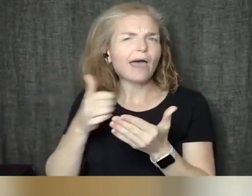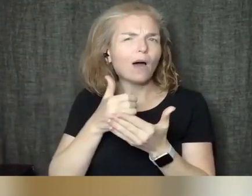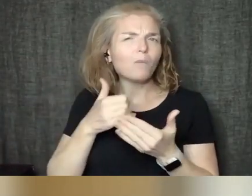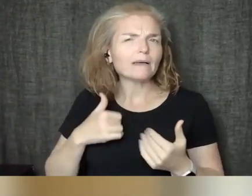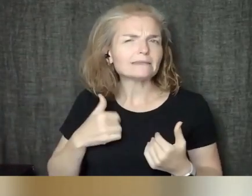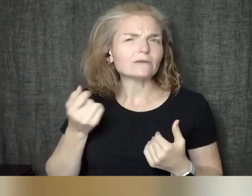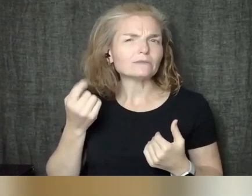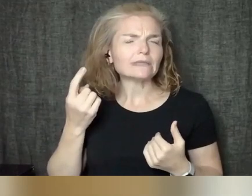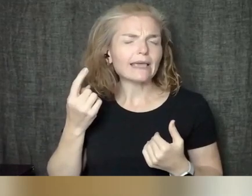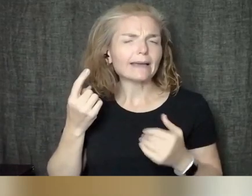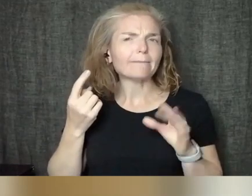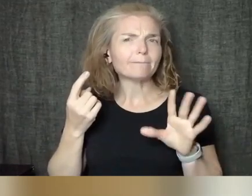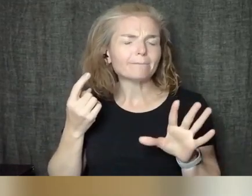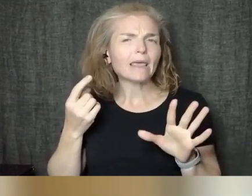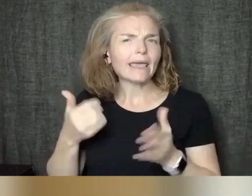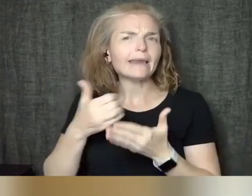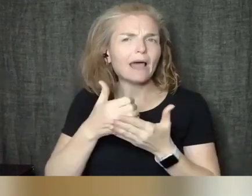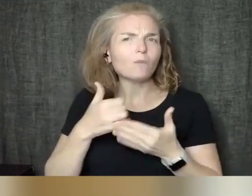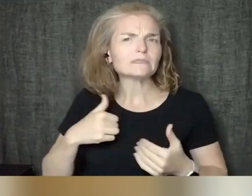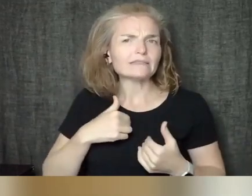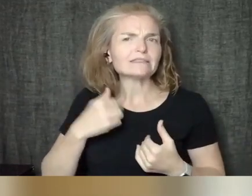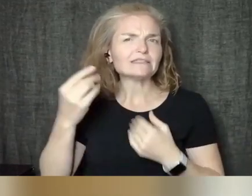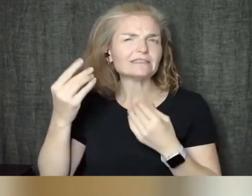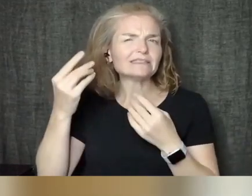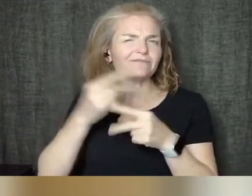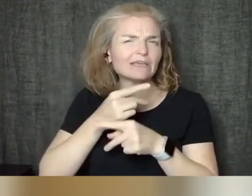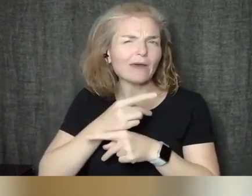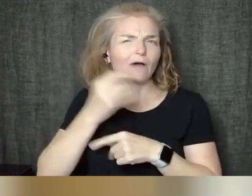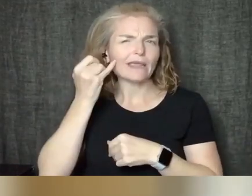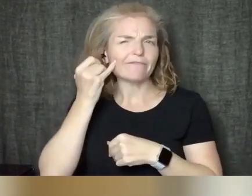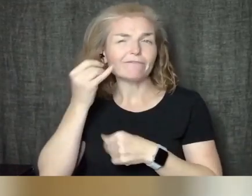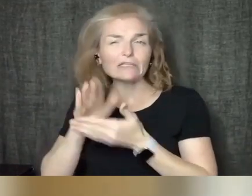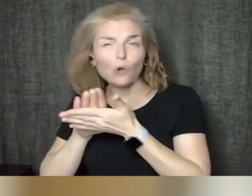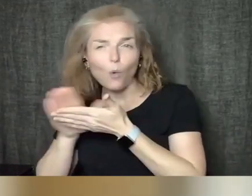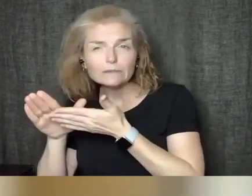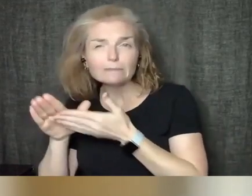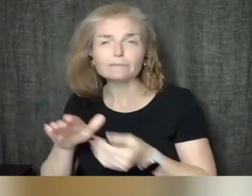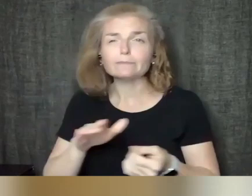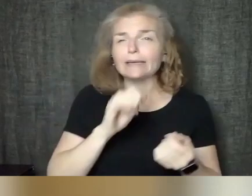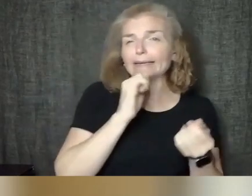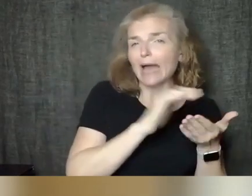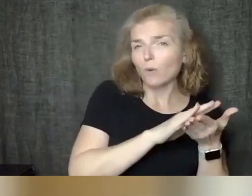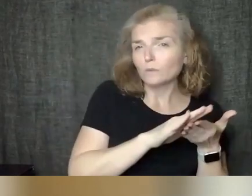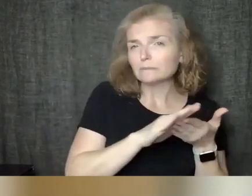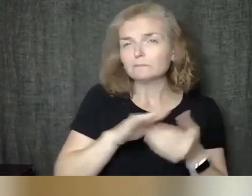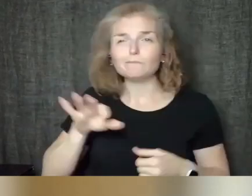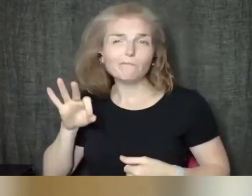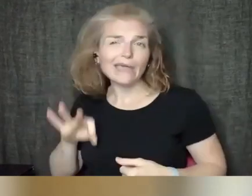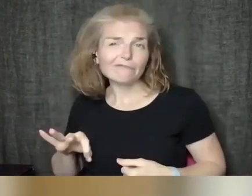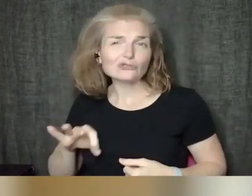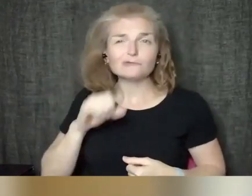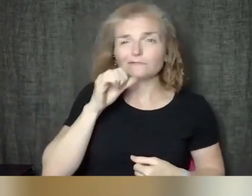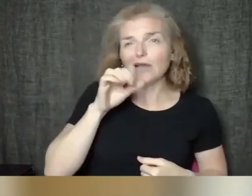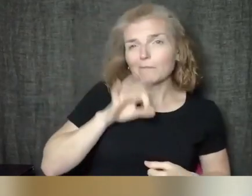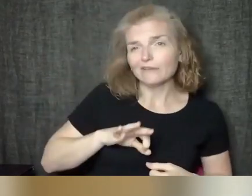and it helps us figure out if it's wholesome or unwholesome, if it's beneficial or not beneficial. But for the most part, we